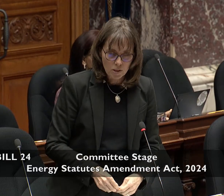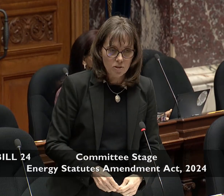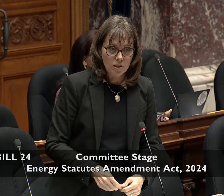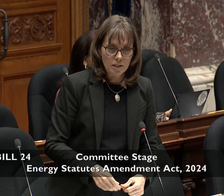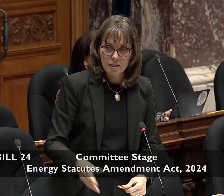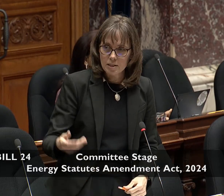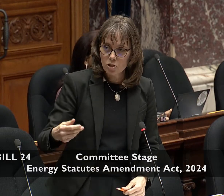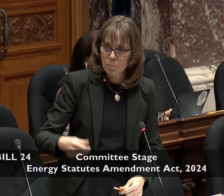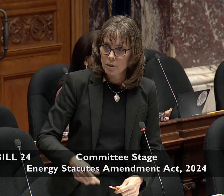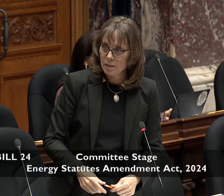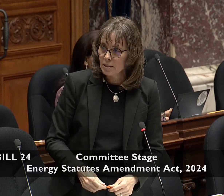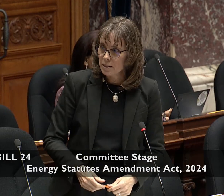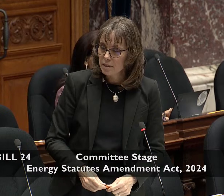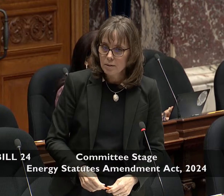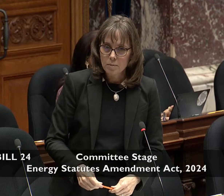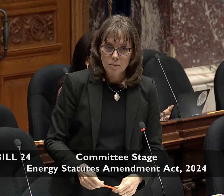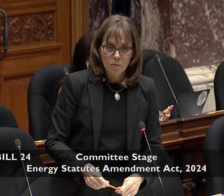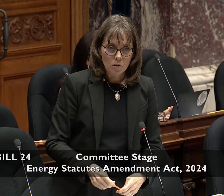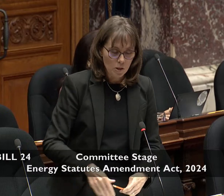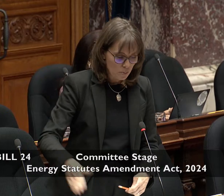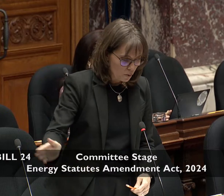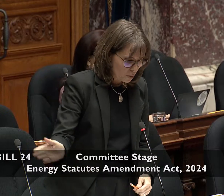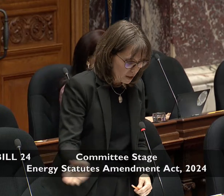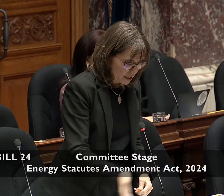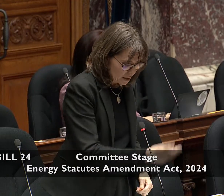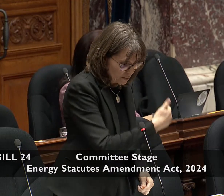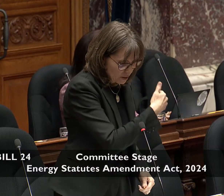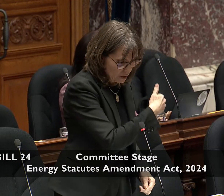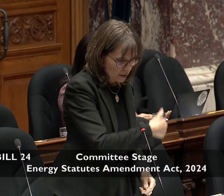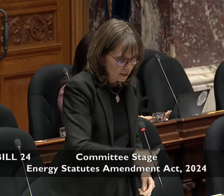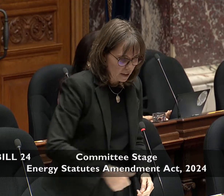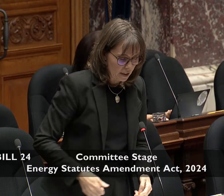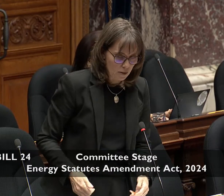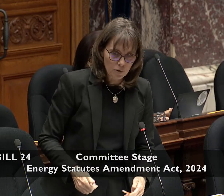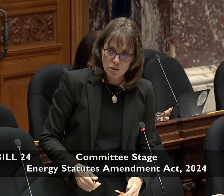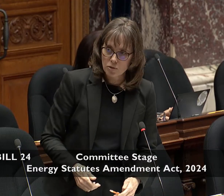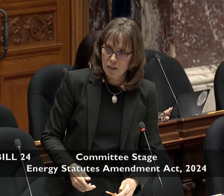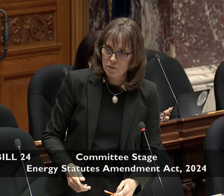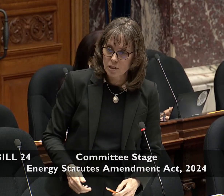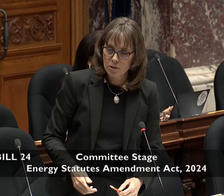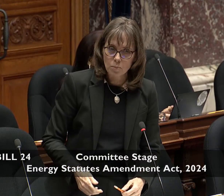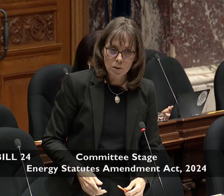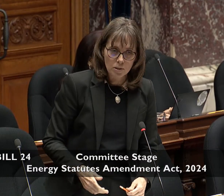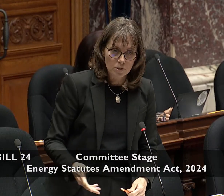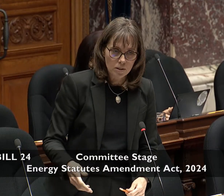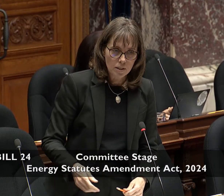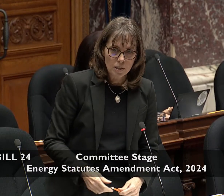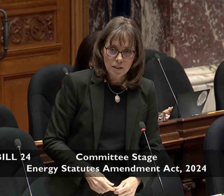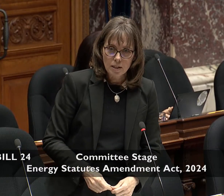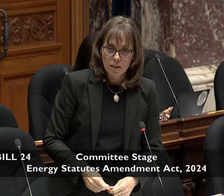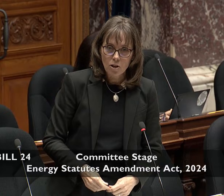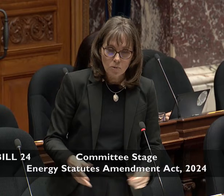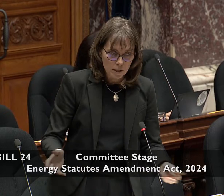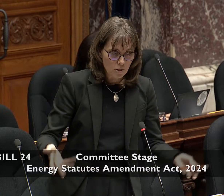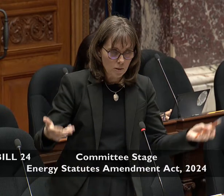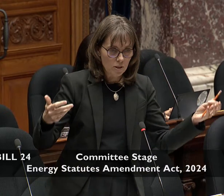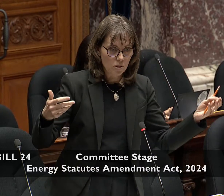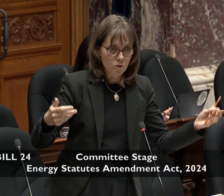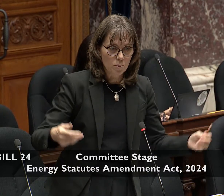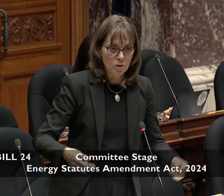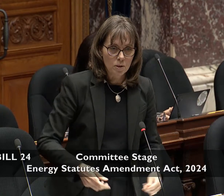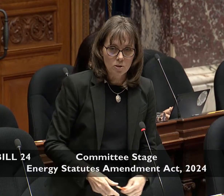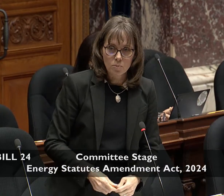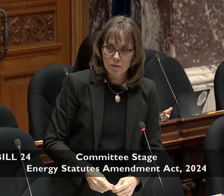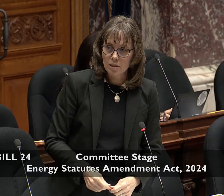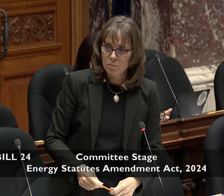the processing, and then the shipping, long before any of the fossil gas gets burned, already